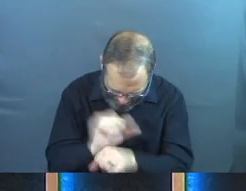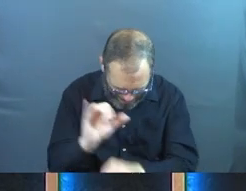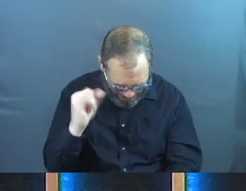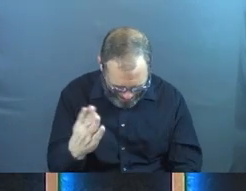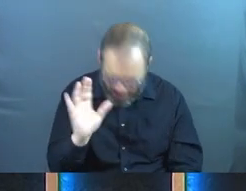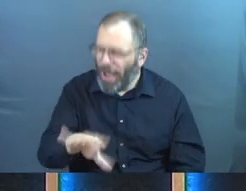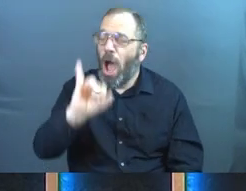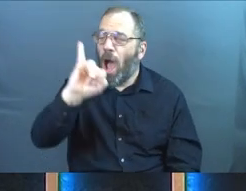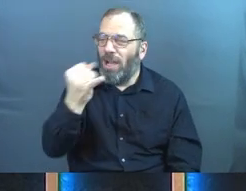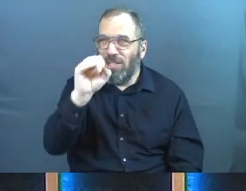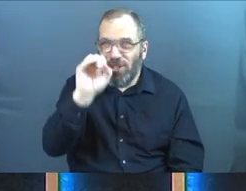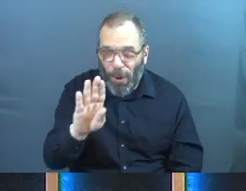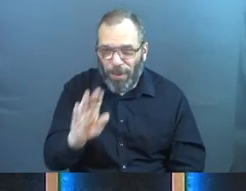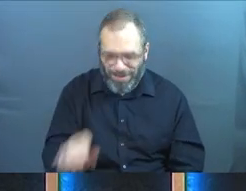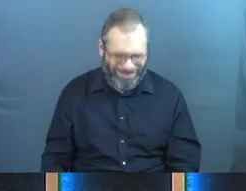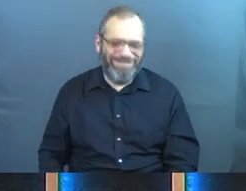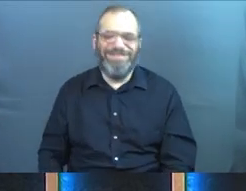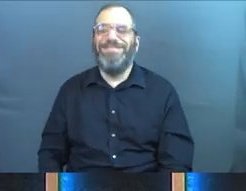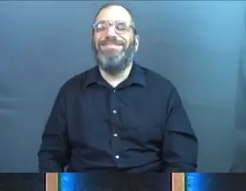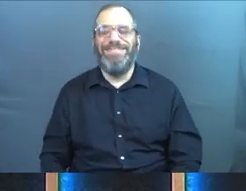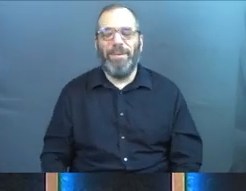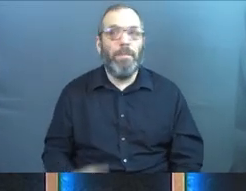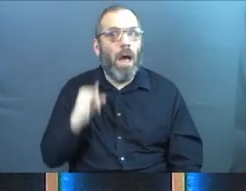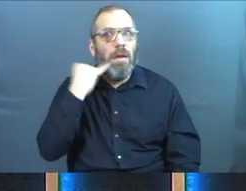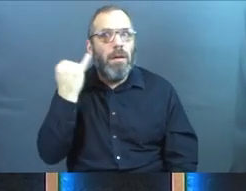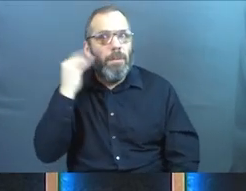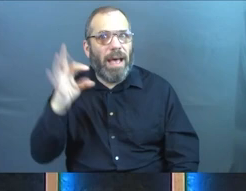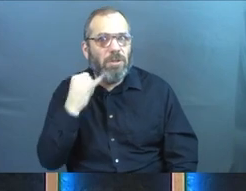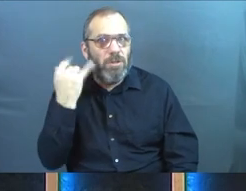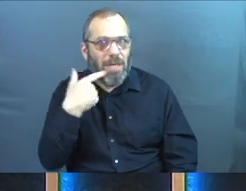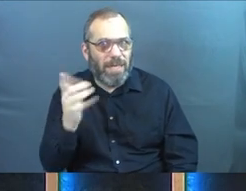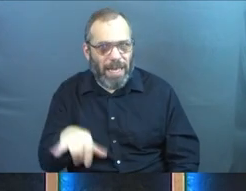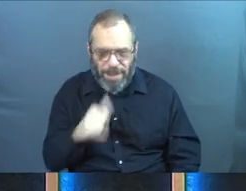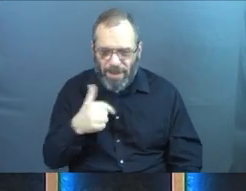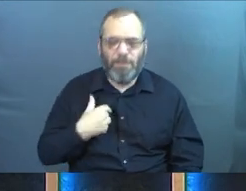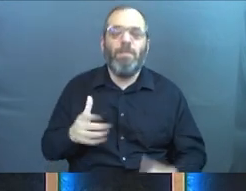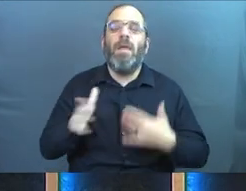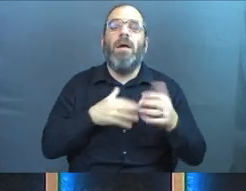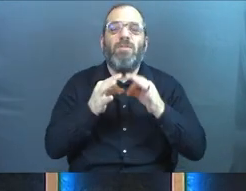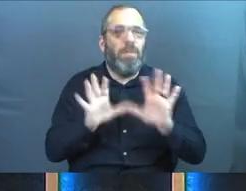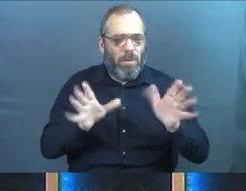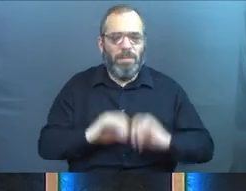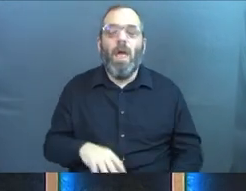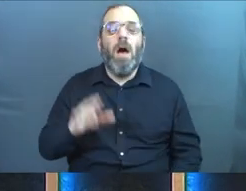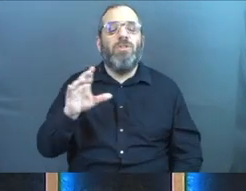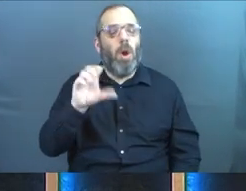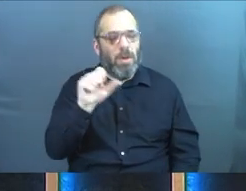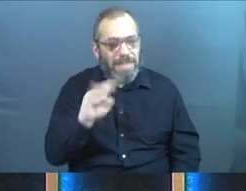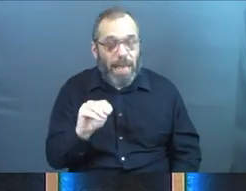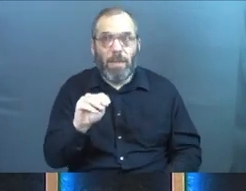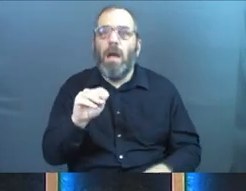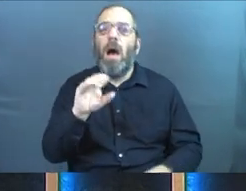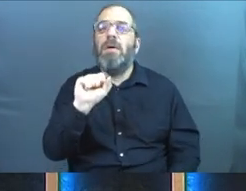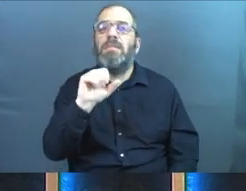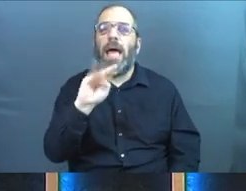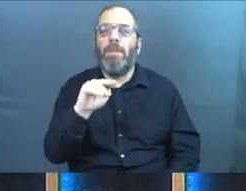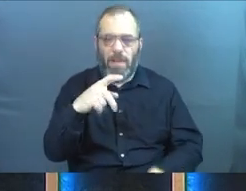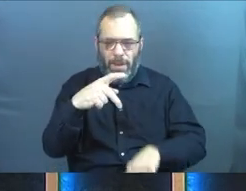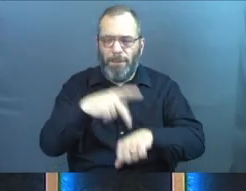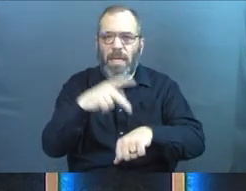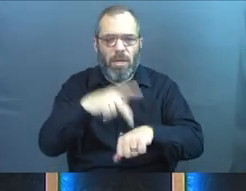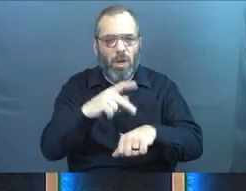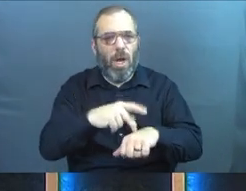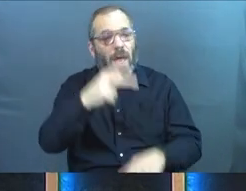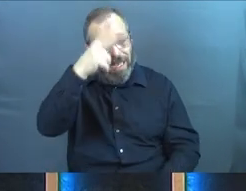Job. But you see it again. Luke 22, 31. He says, Simon, Simon, this is all about Peter. Simon,